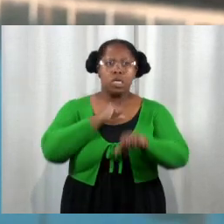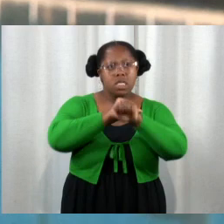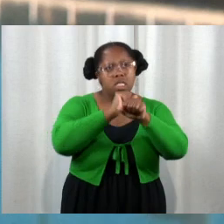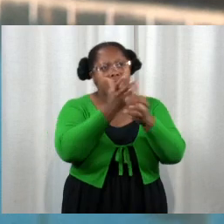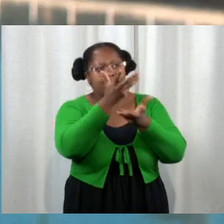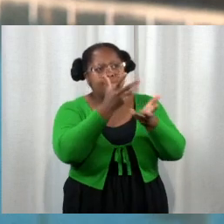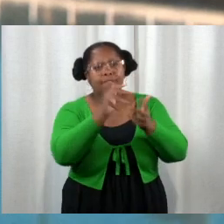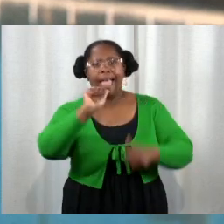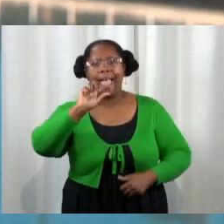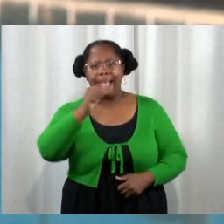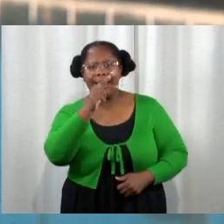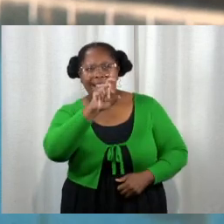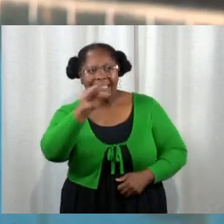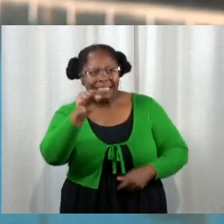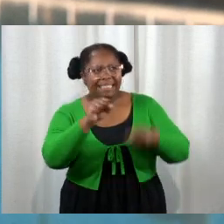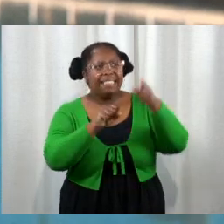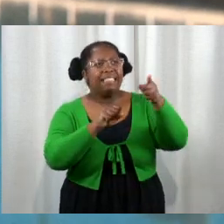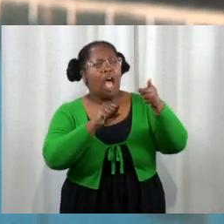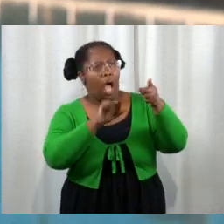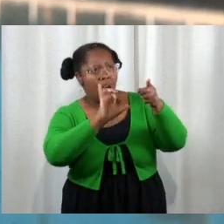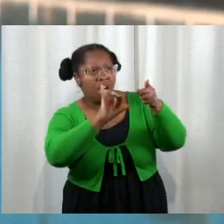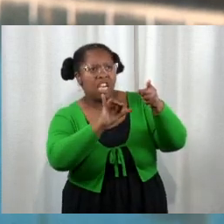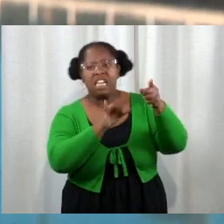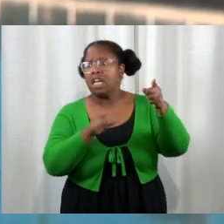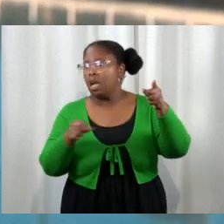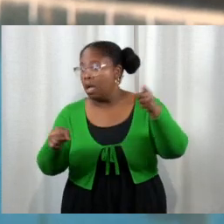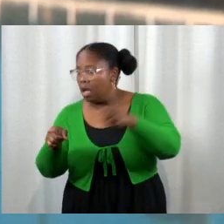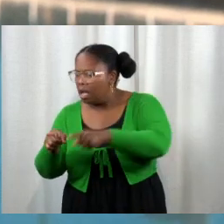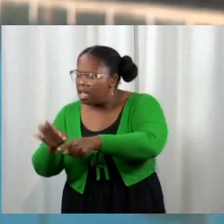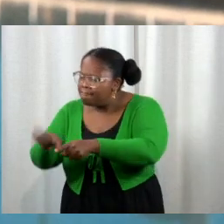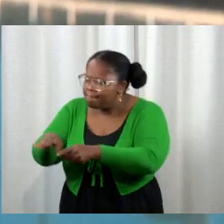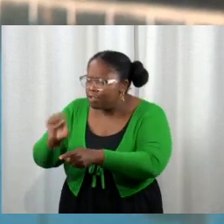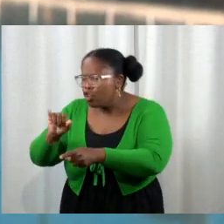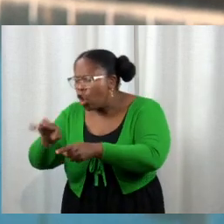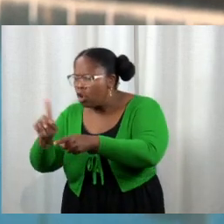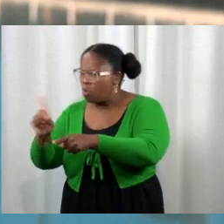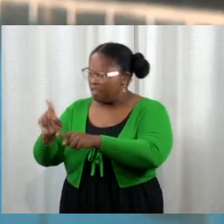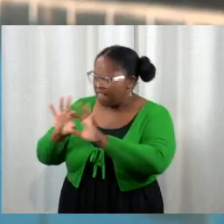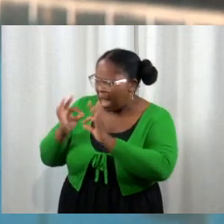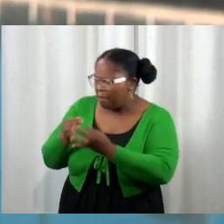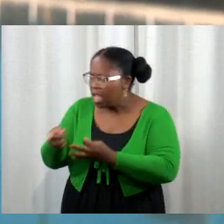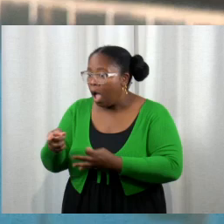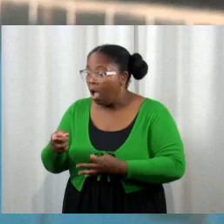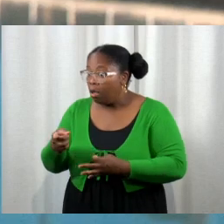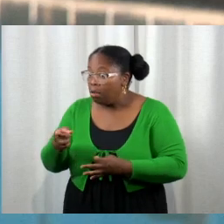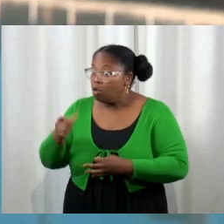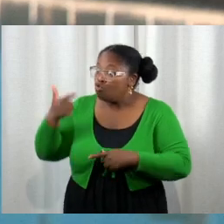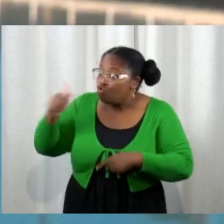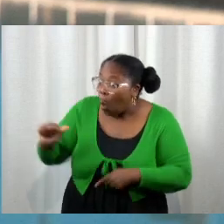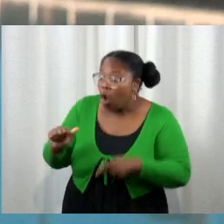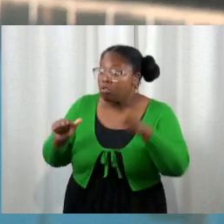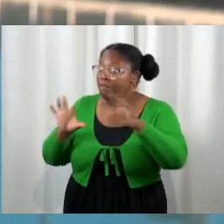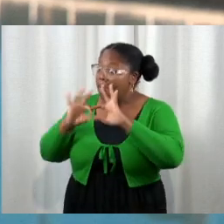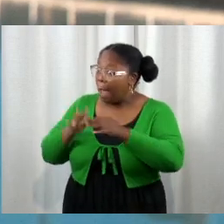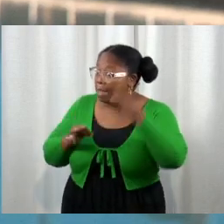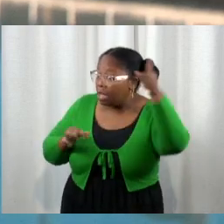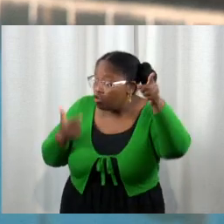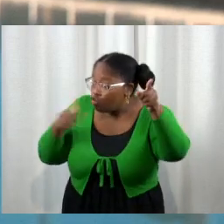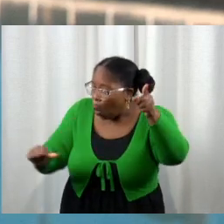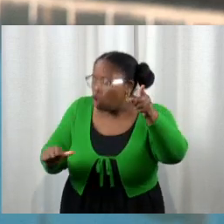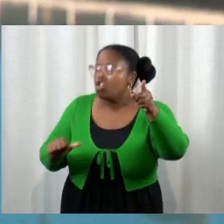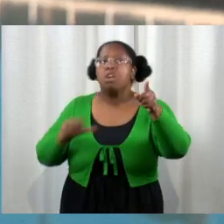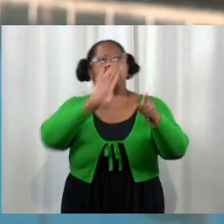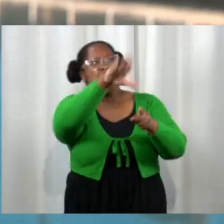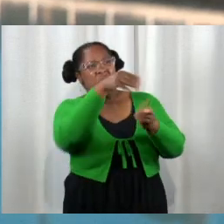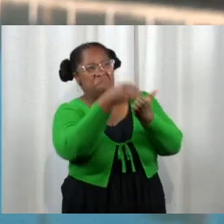talking to him, learned that his family was in Georgia, and we were able to do the partnership to buy him a ticket home on this Homeward Bound program.